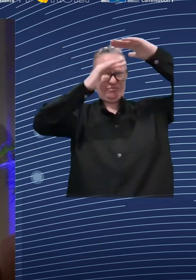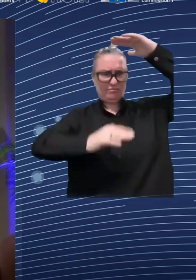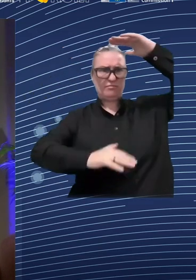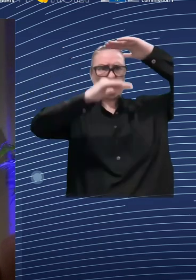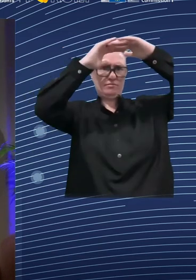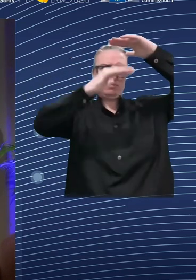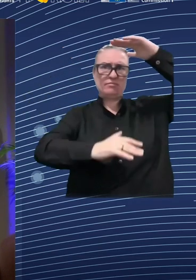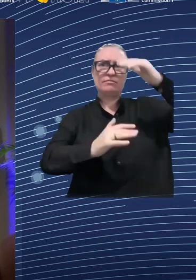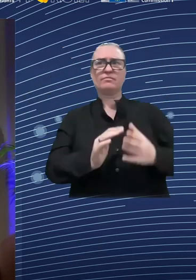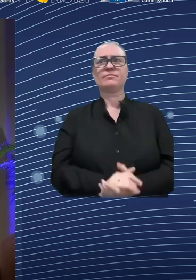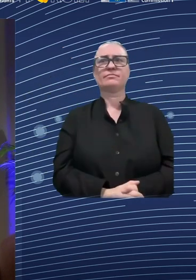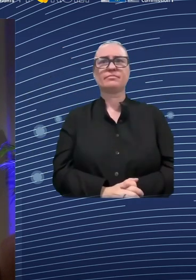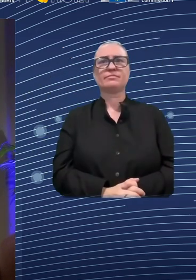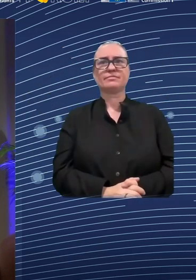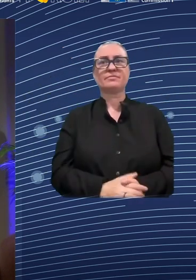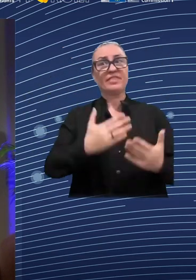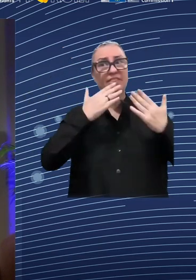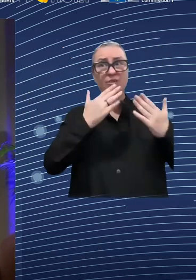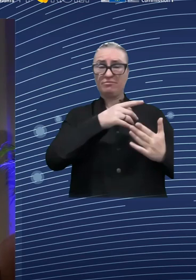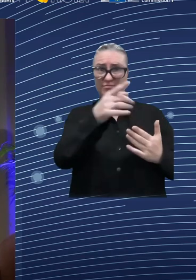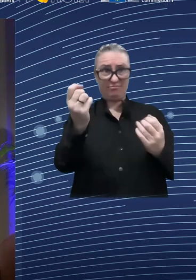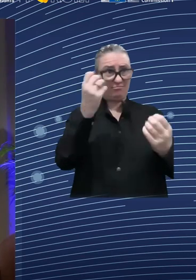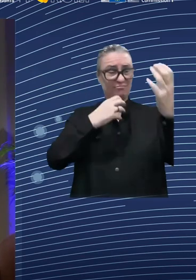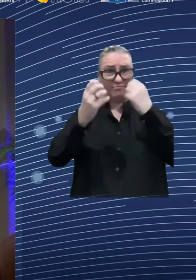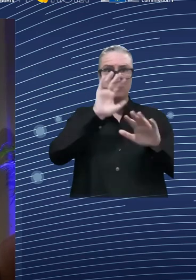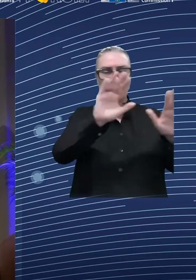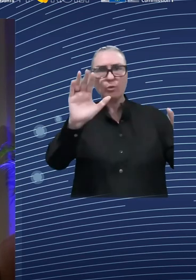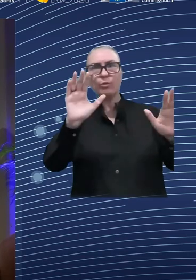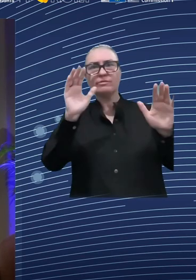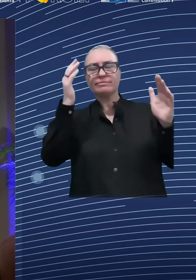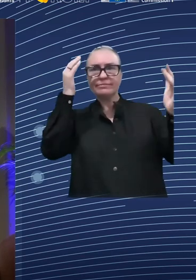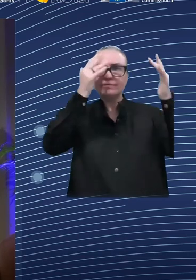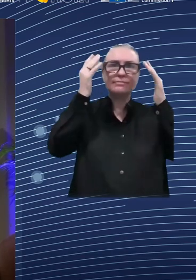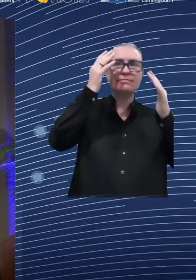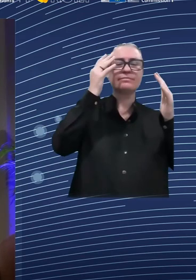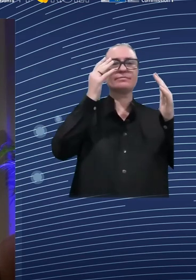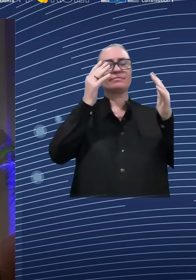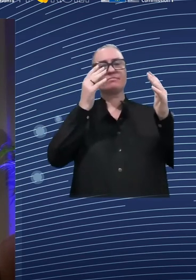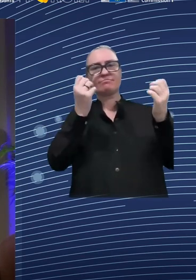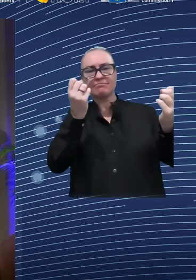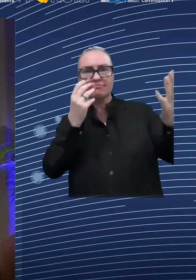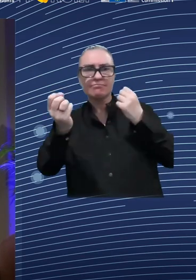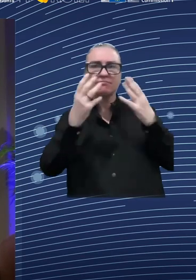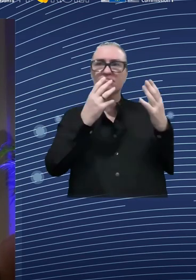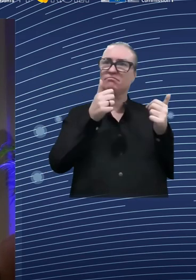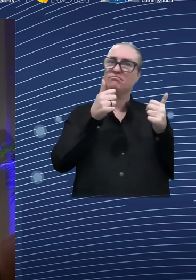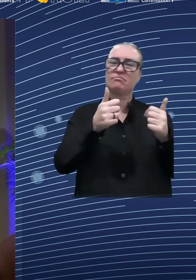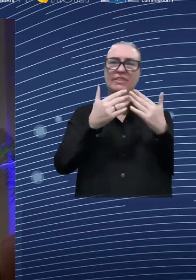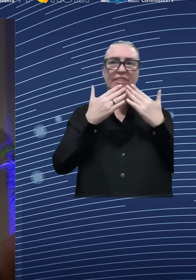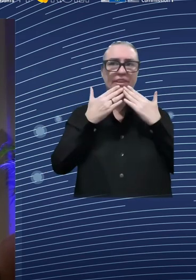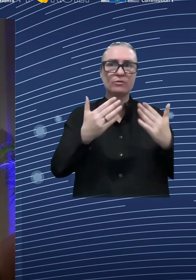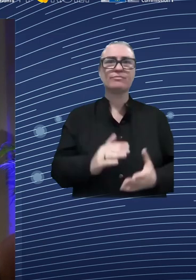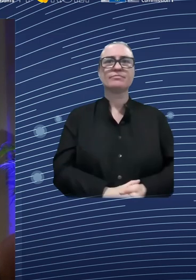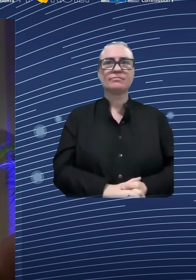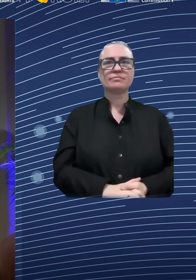sharing, networking, mobility programs is one that came up there. So, and I think that's all about communication and creating a community, as it